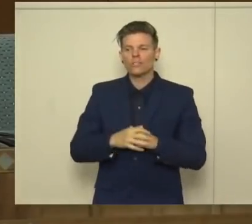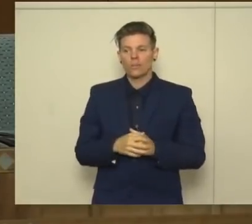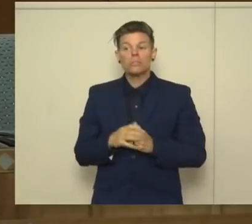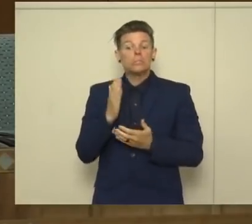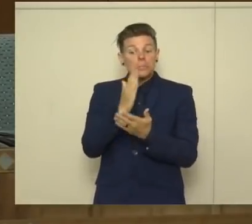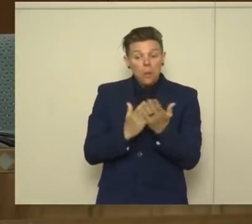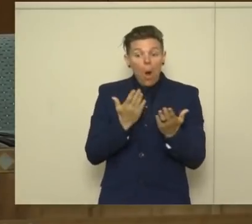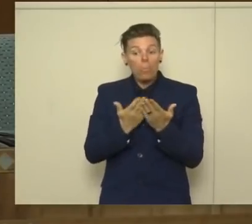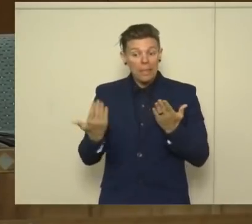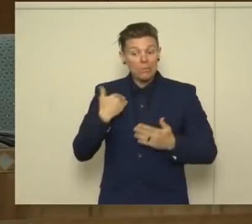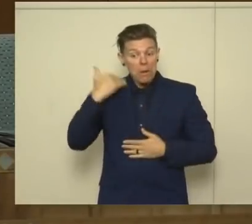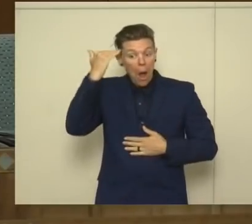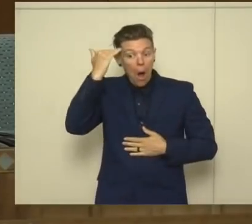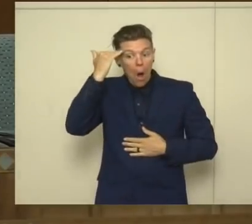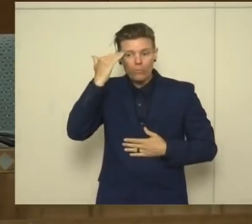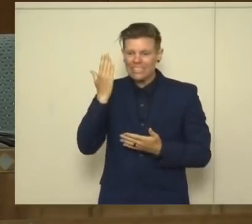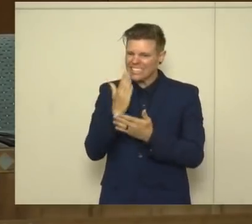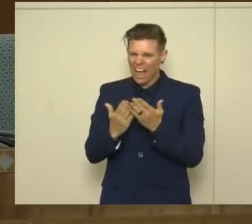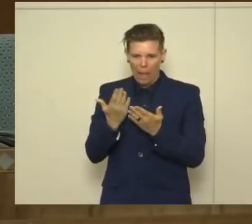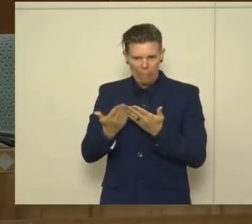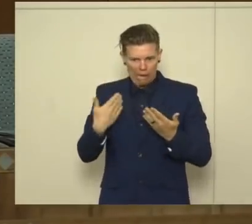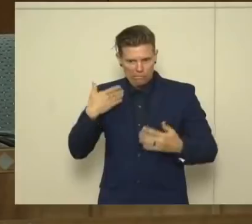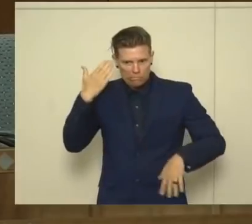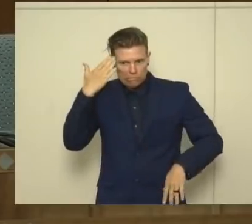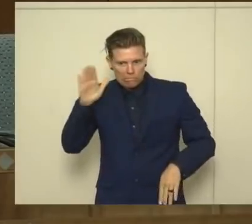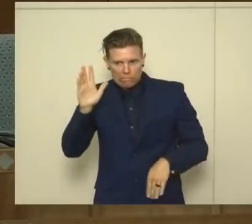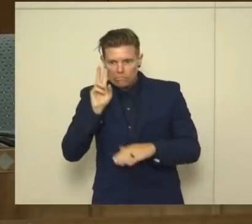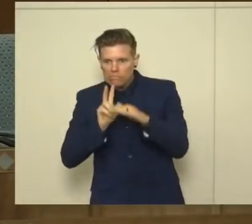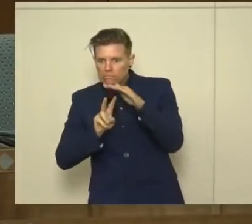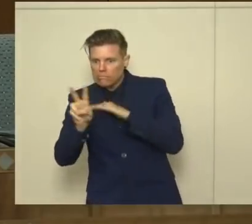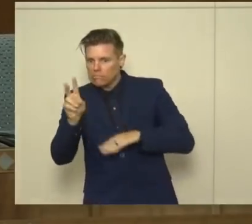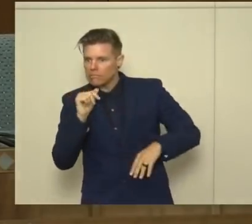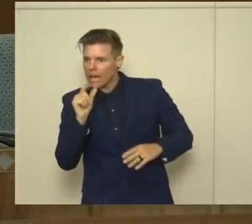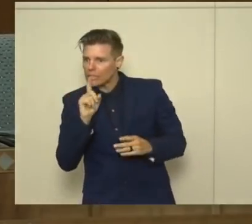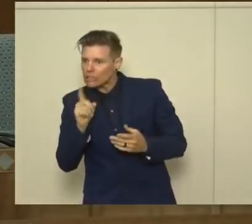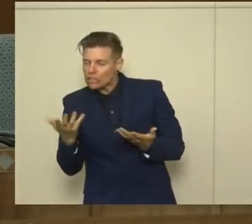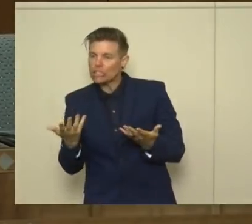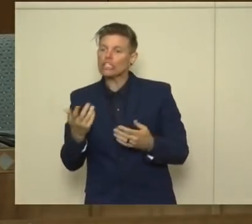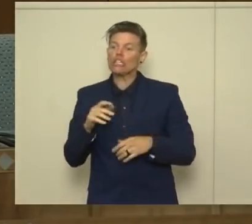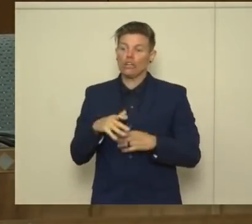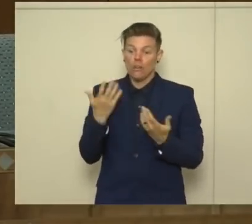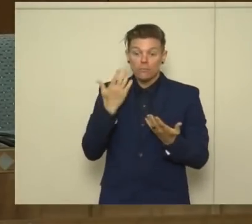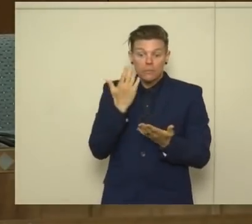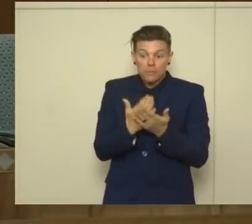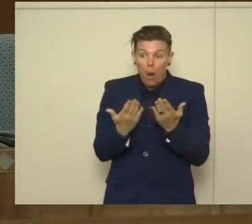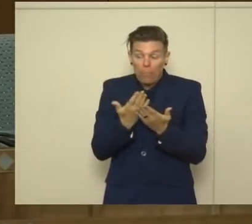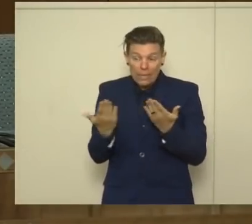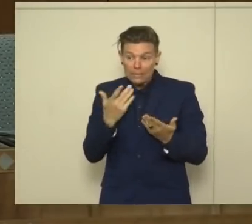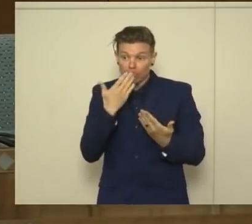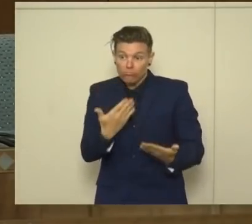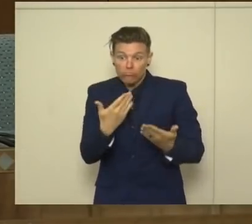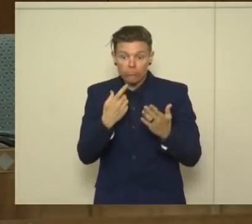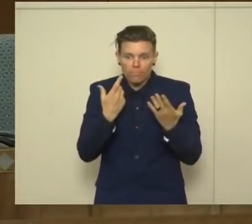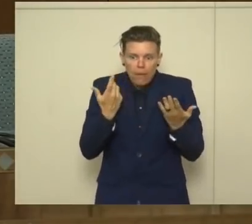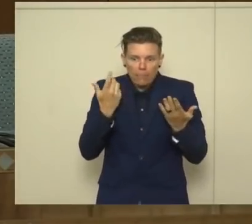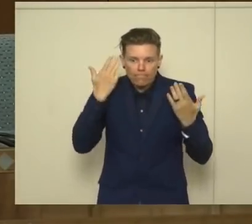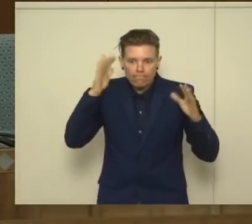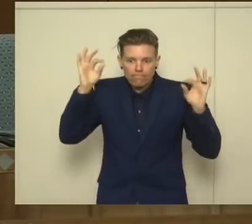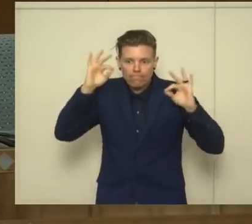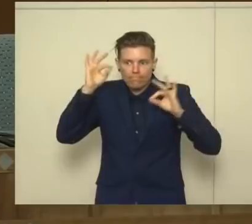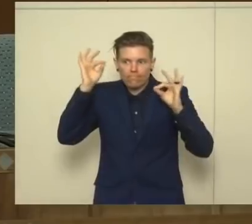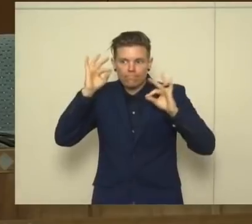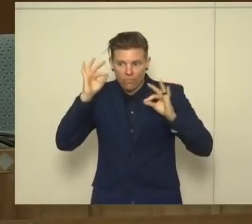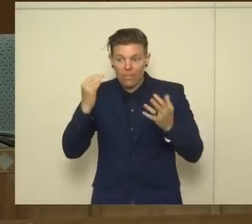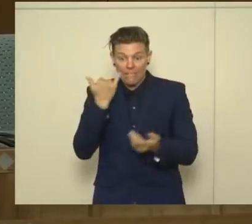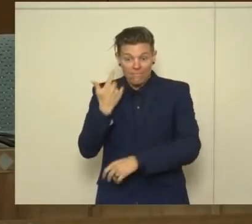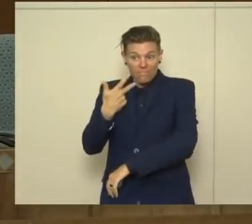yet what the efficacy rate is of any of these vaccines, like what percent of people who get the vaccine get immunity and will not